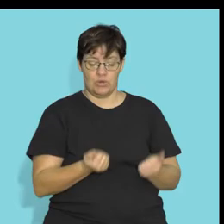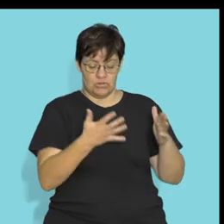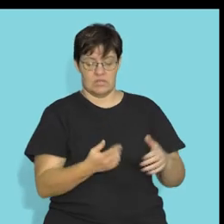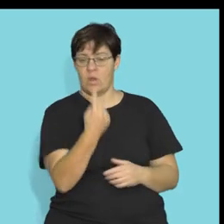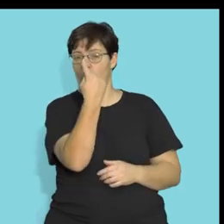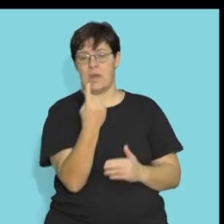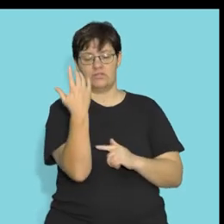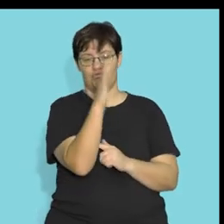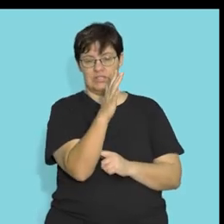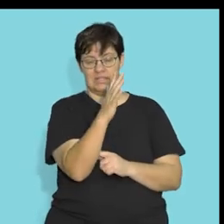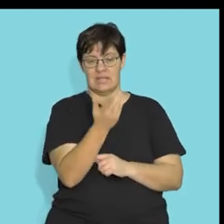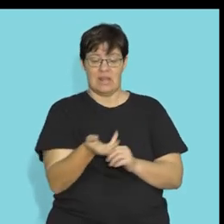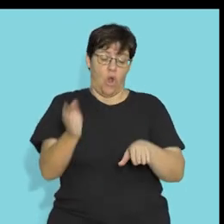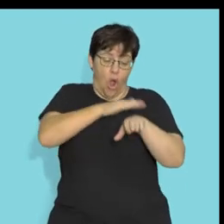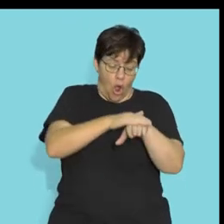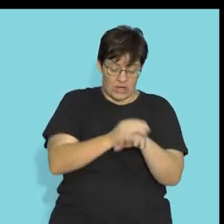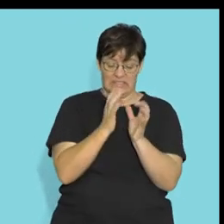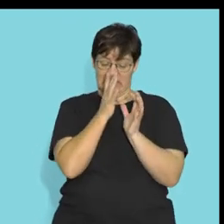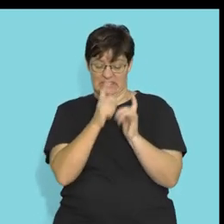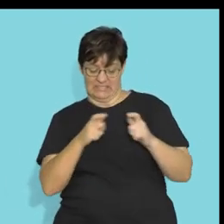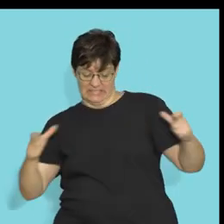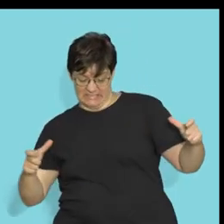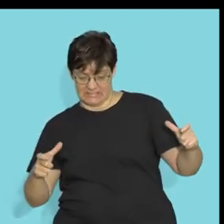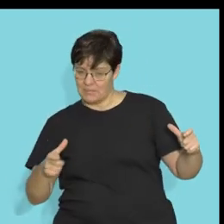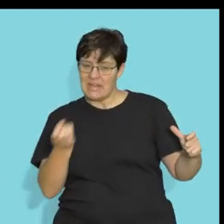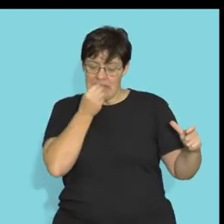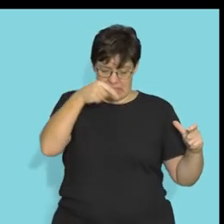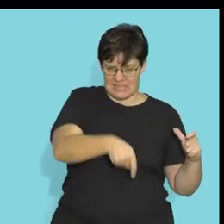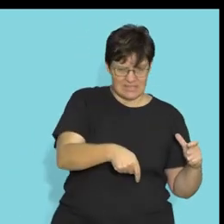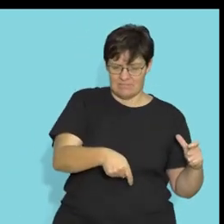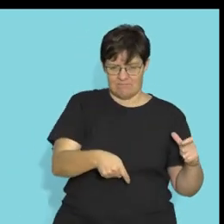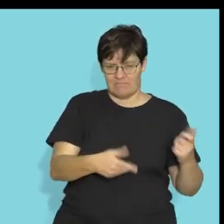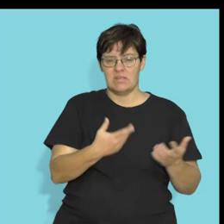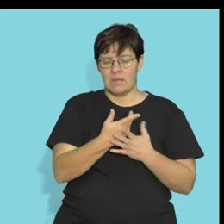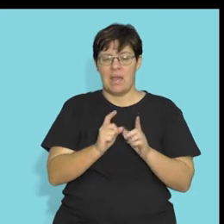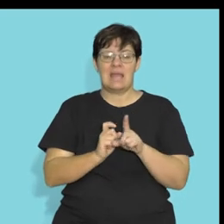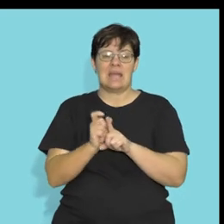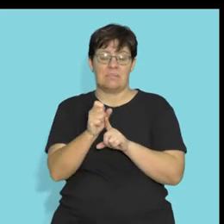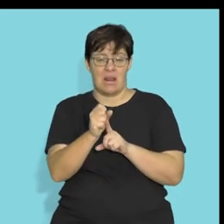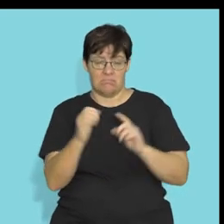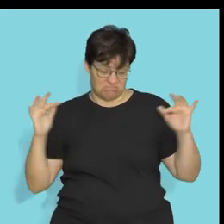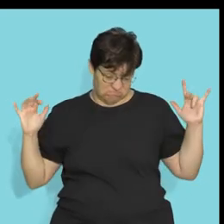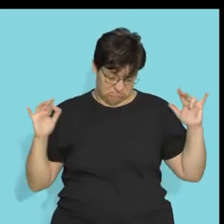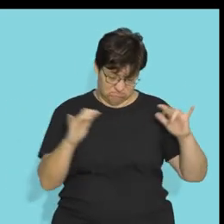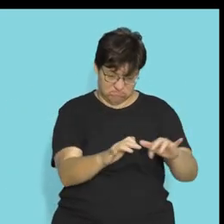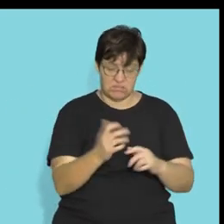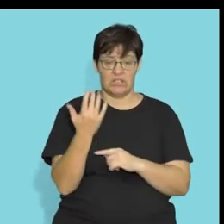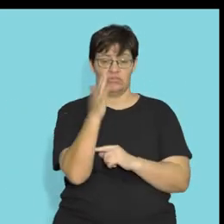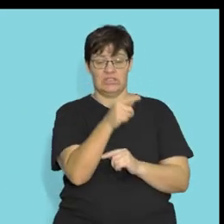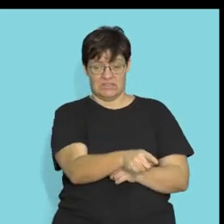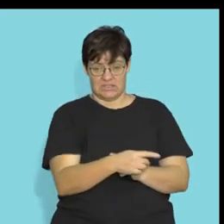being a single tree. As I mentioned, there's another example where a large number of caterpillars may feed on a single oak